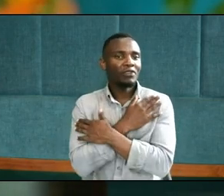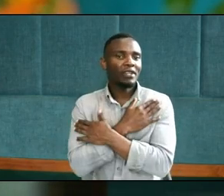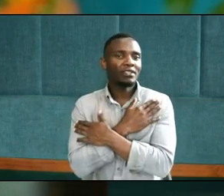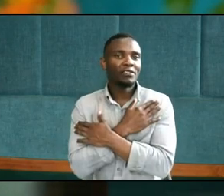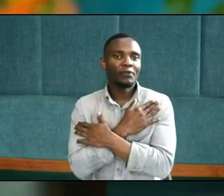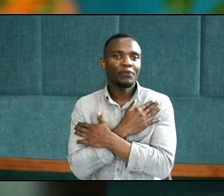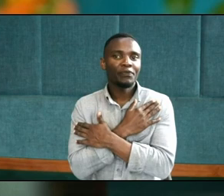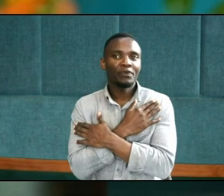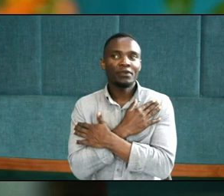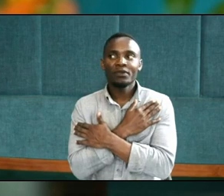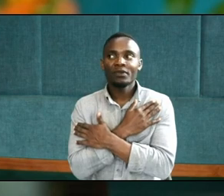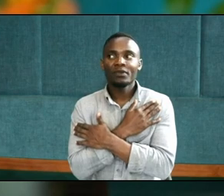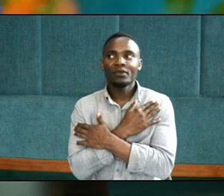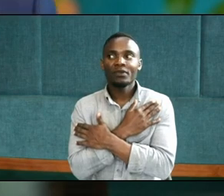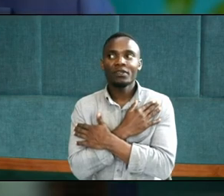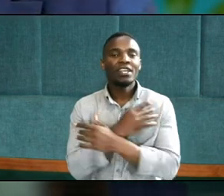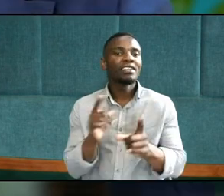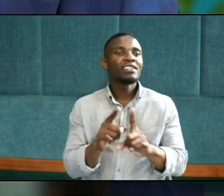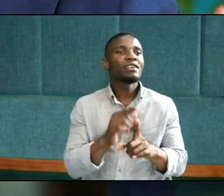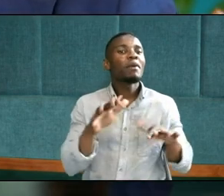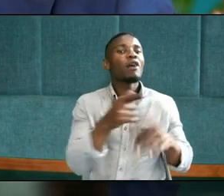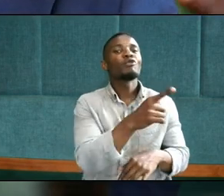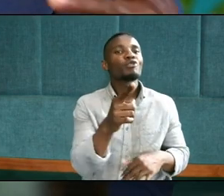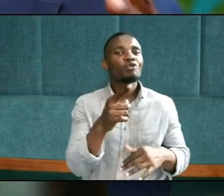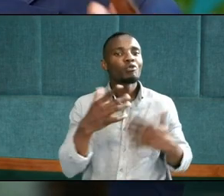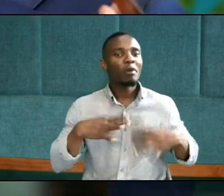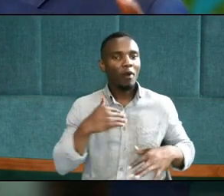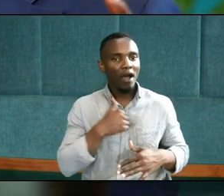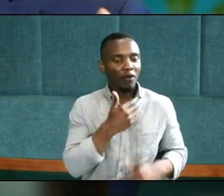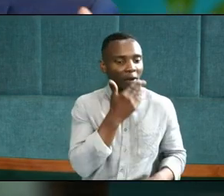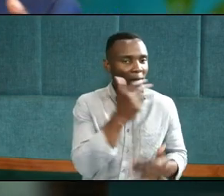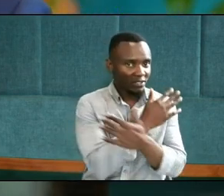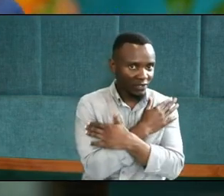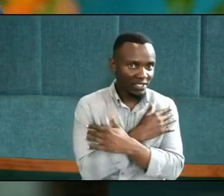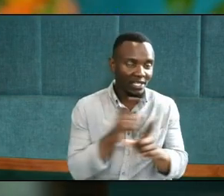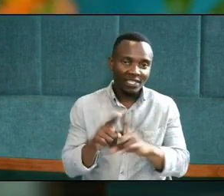Hey, what with Vijana? Our best day. Hey, muko wapi Vijana? Our best day.